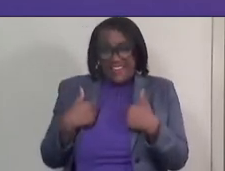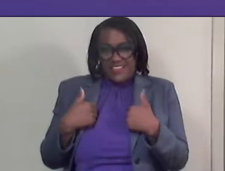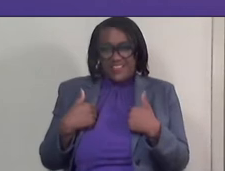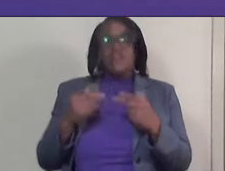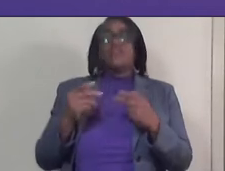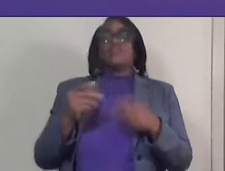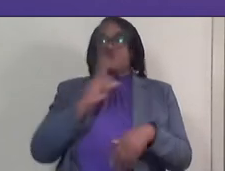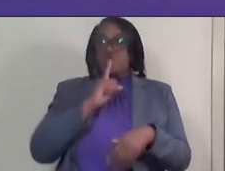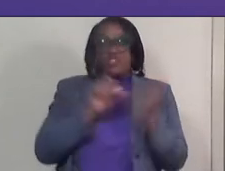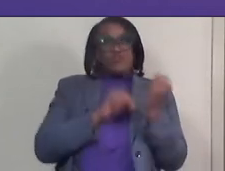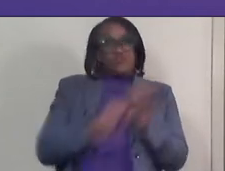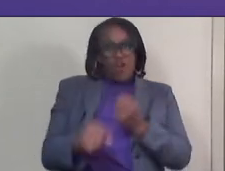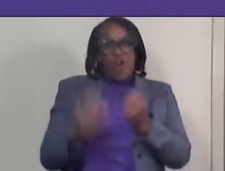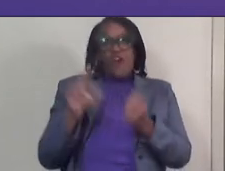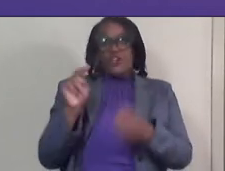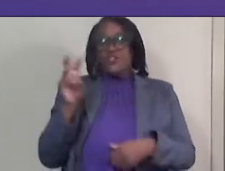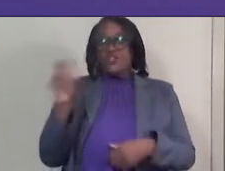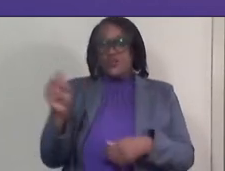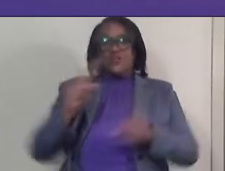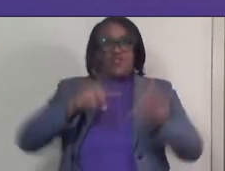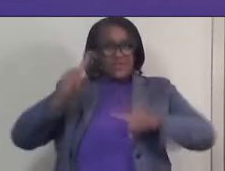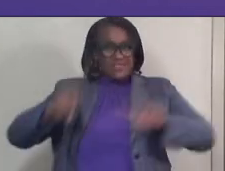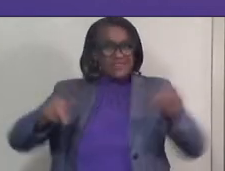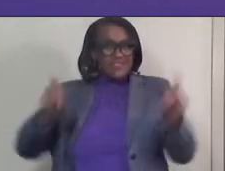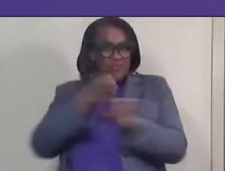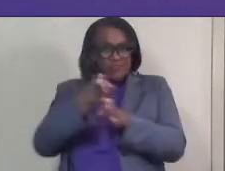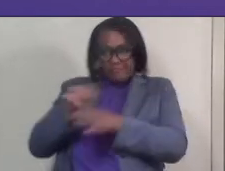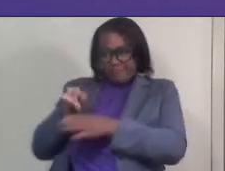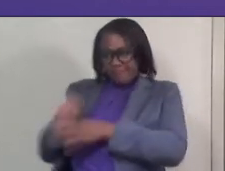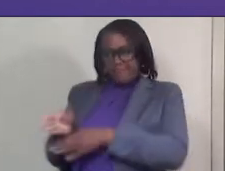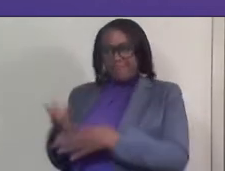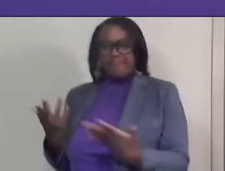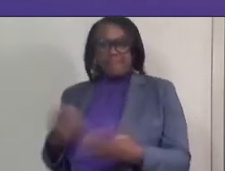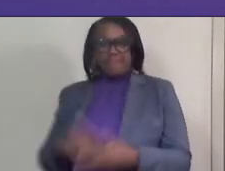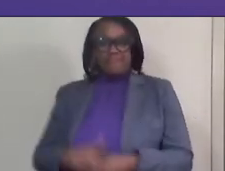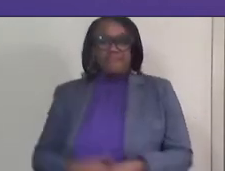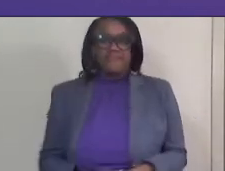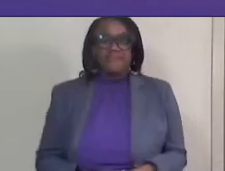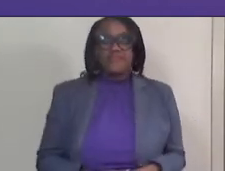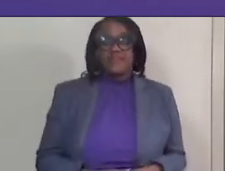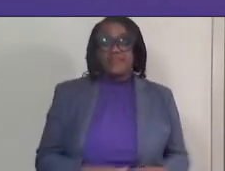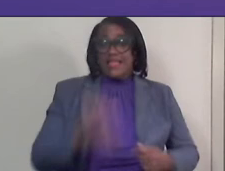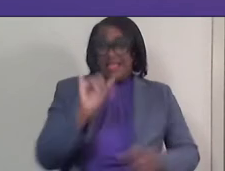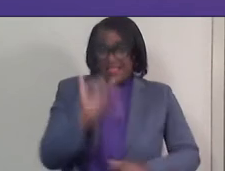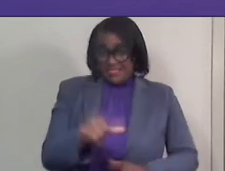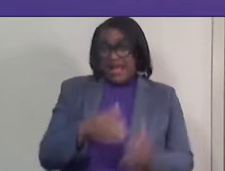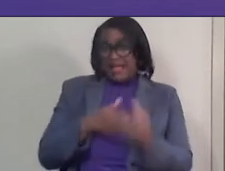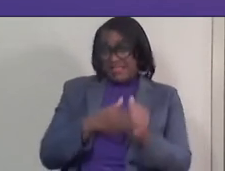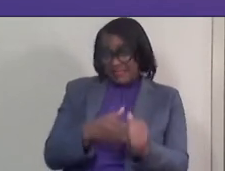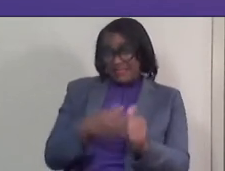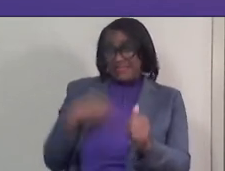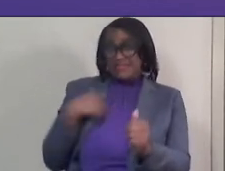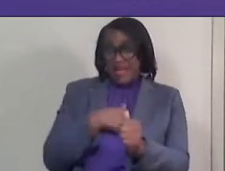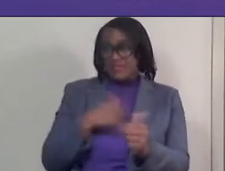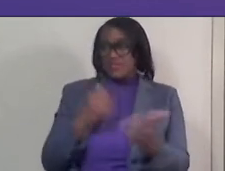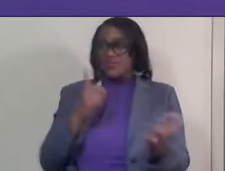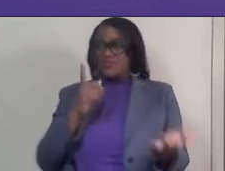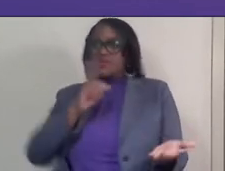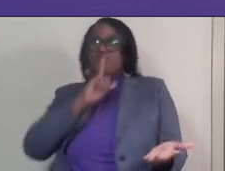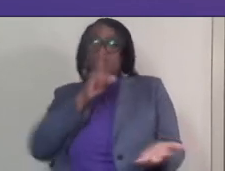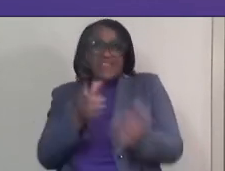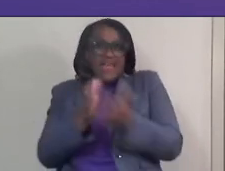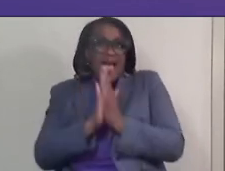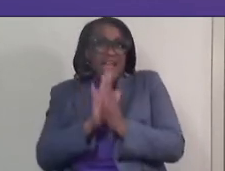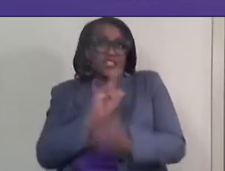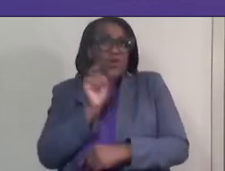from many directions now. Awesome. So that leads us to really asking the question to everyone, where